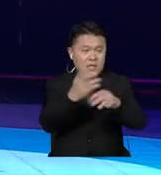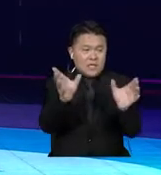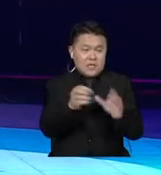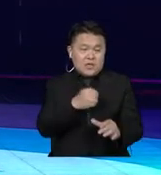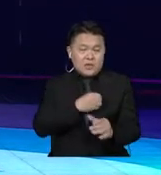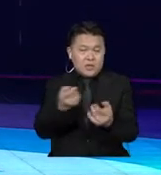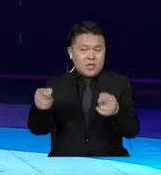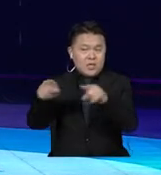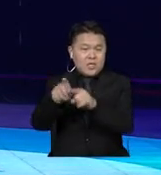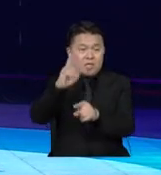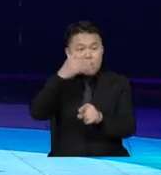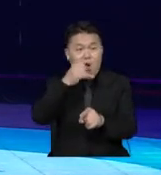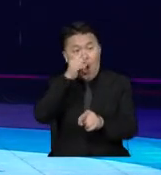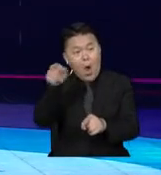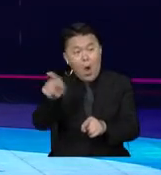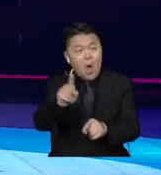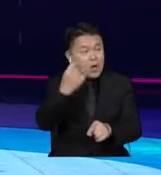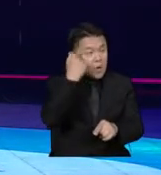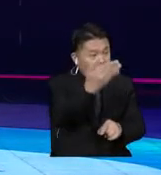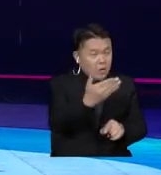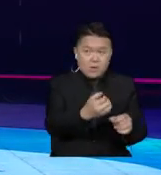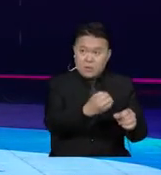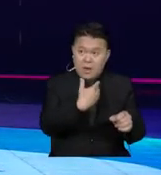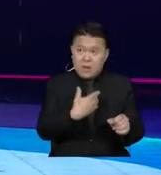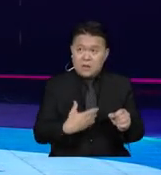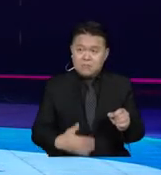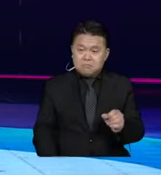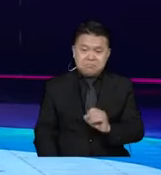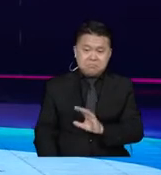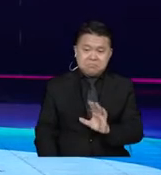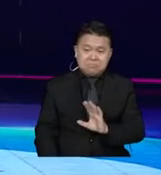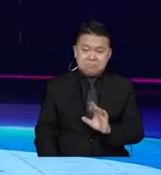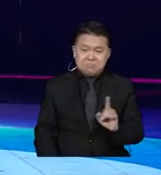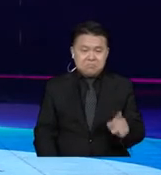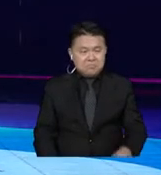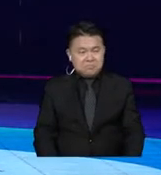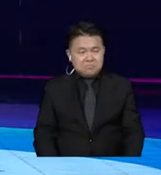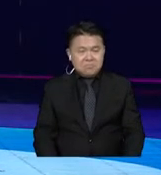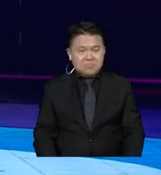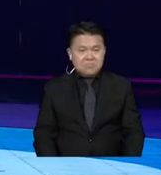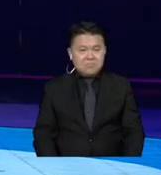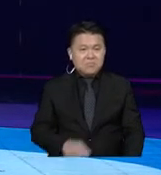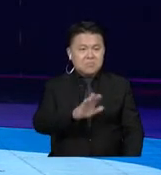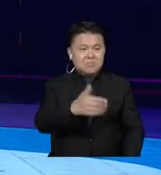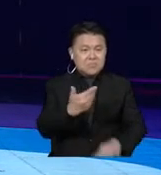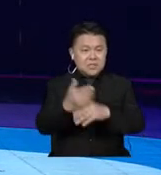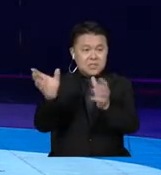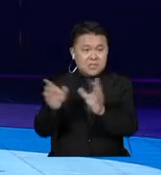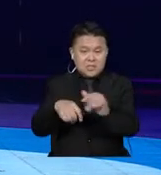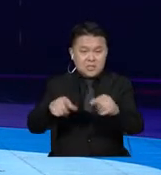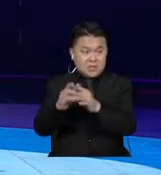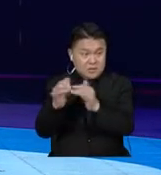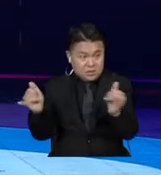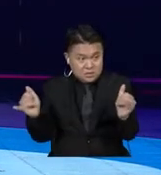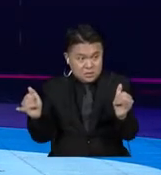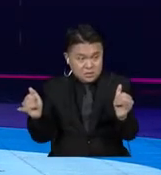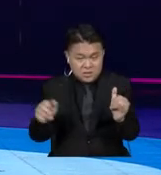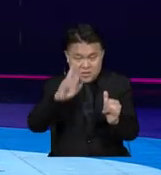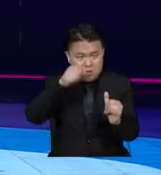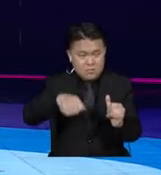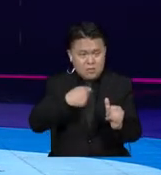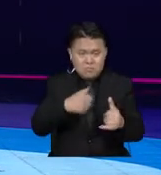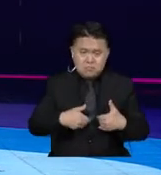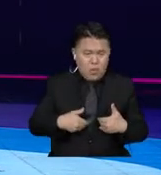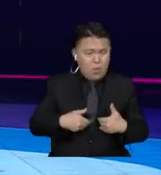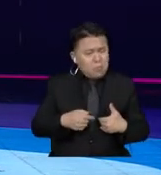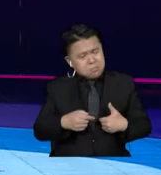been to lunch with somebody from the other party? And he said, why would I go to lunch with them? I said, to be friends? And so eventually